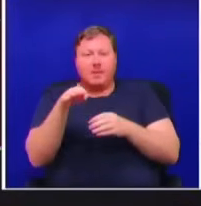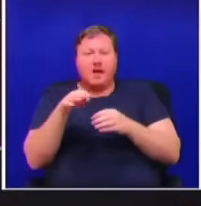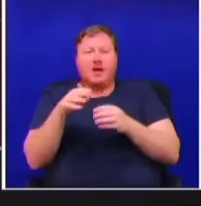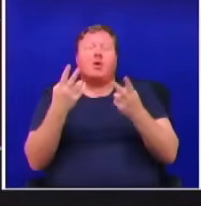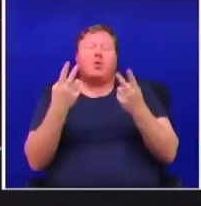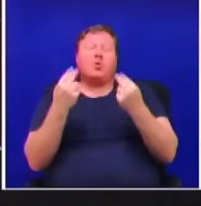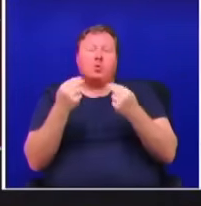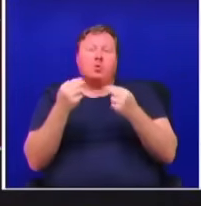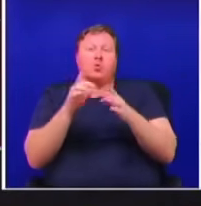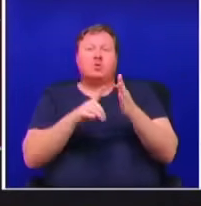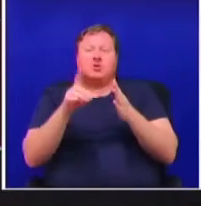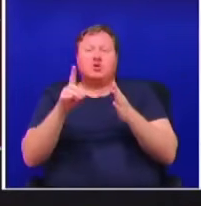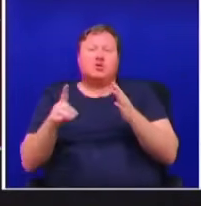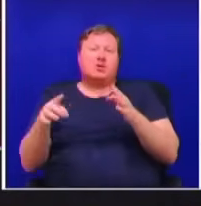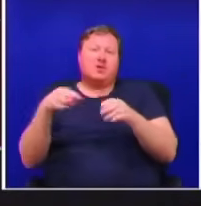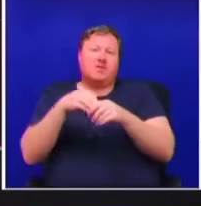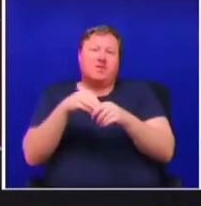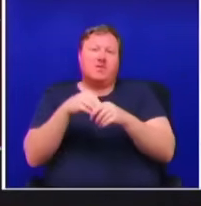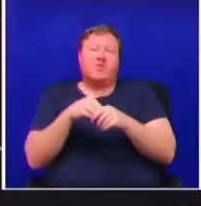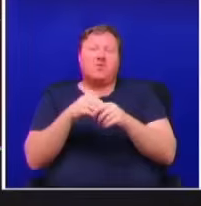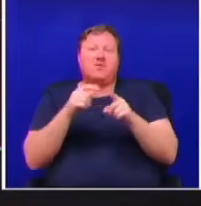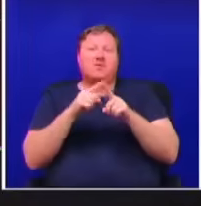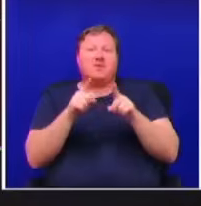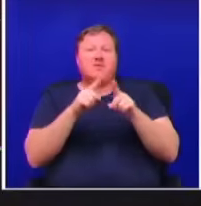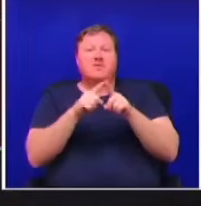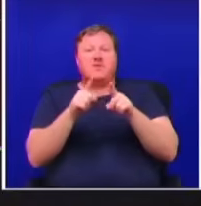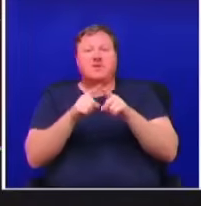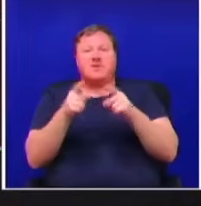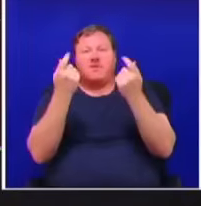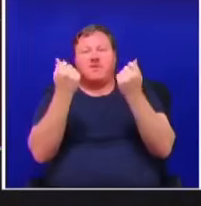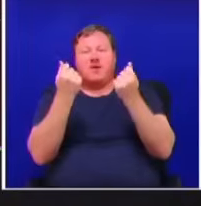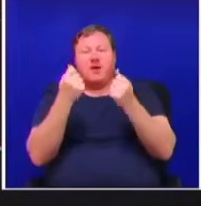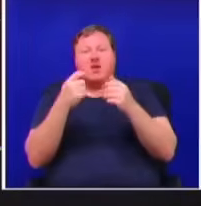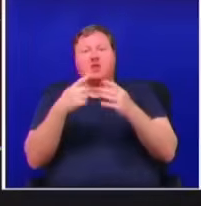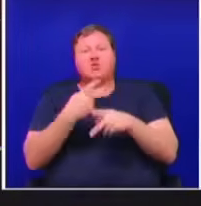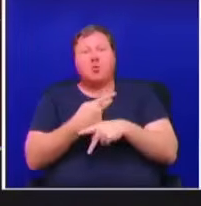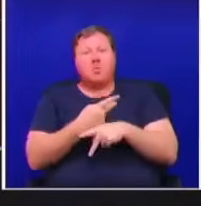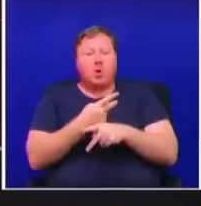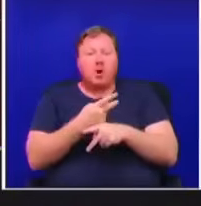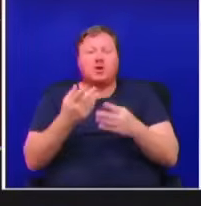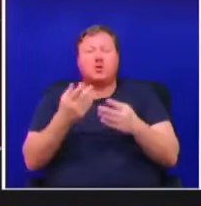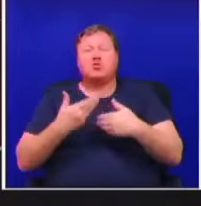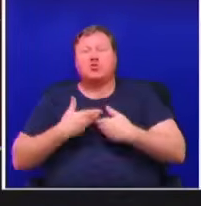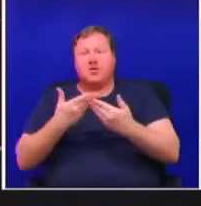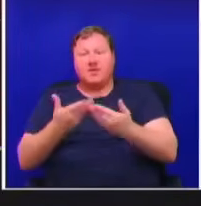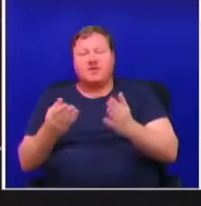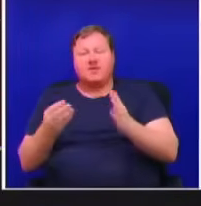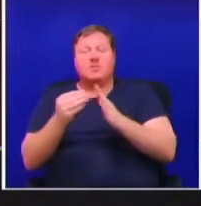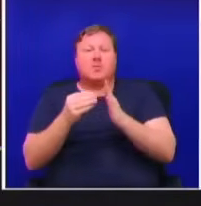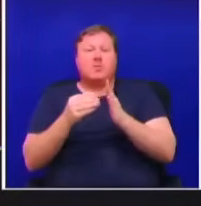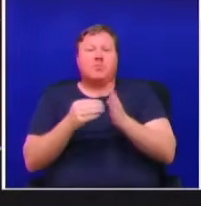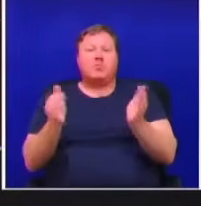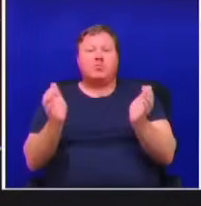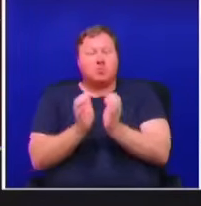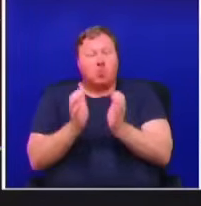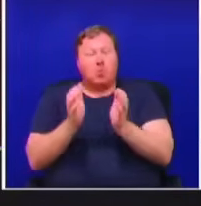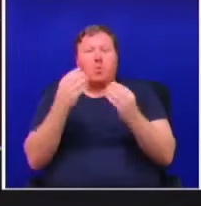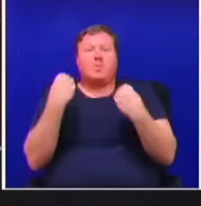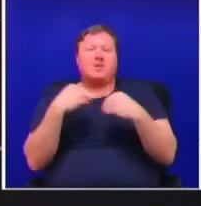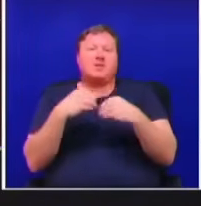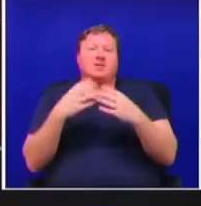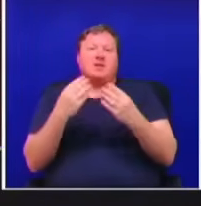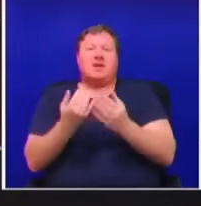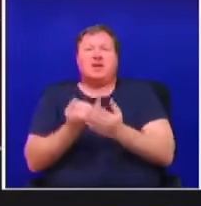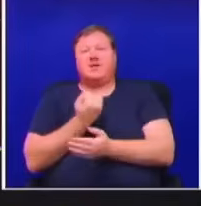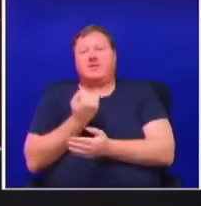entrants all provide a range of financial products and services to small businesses and